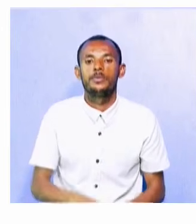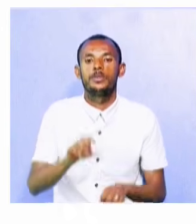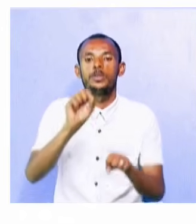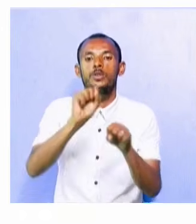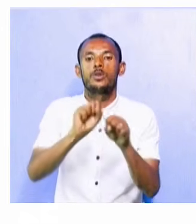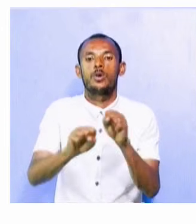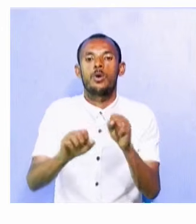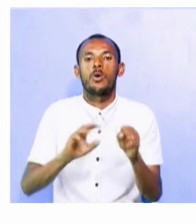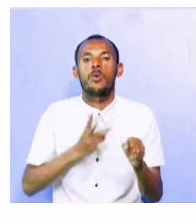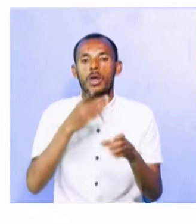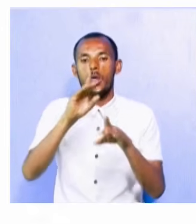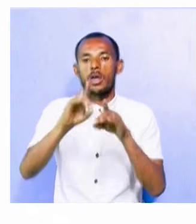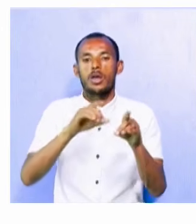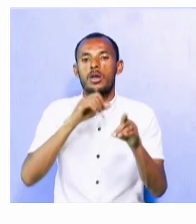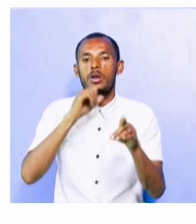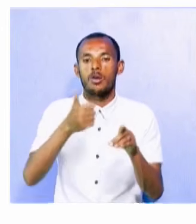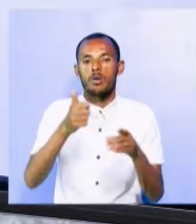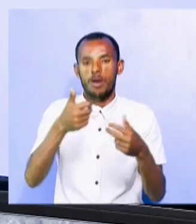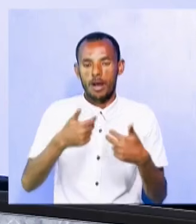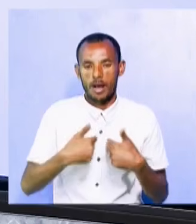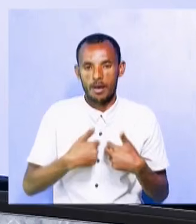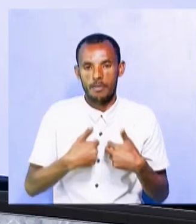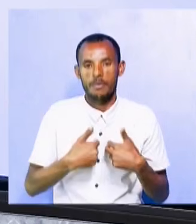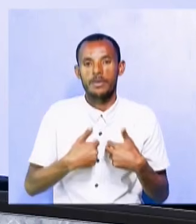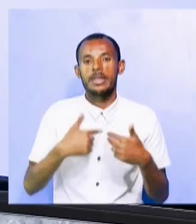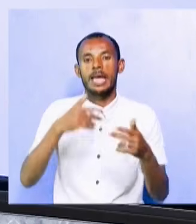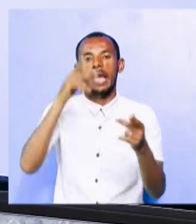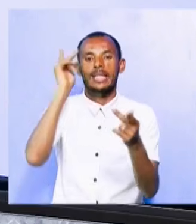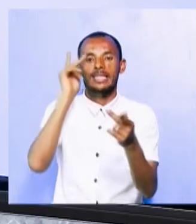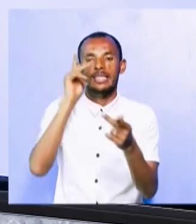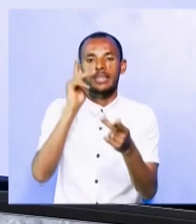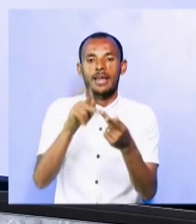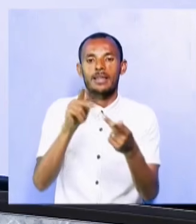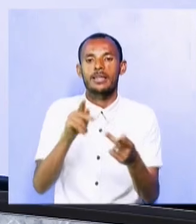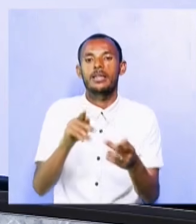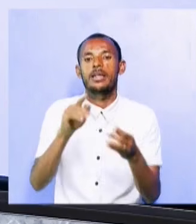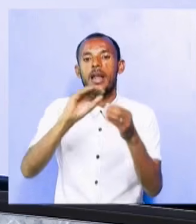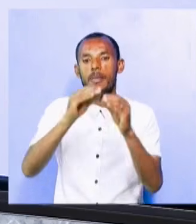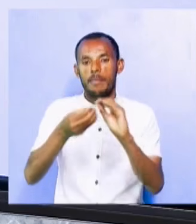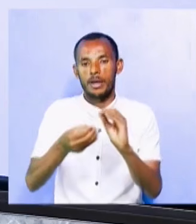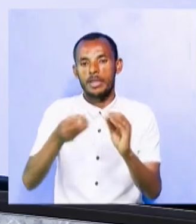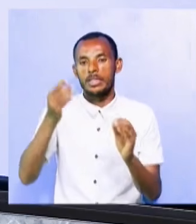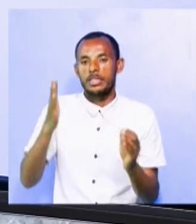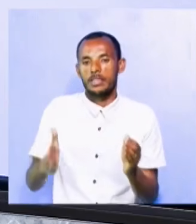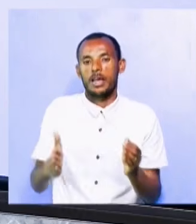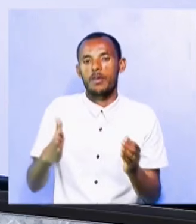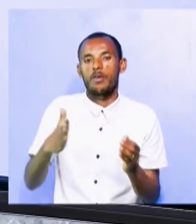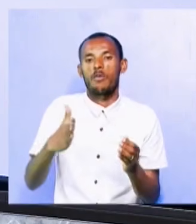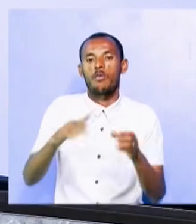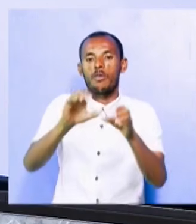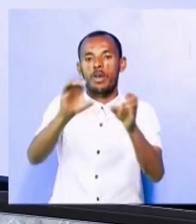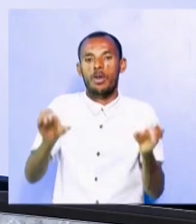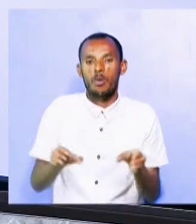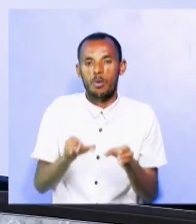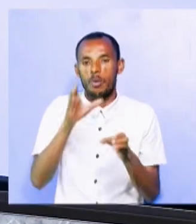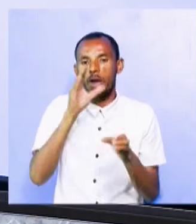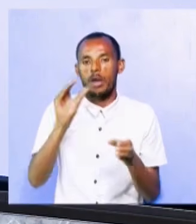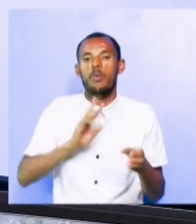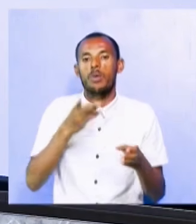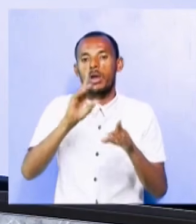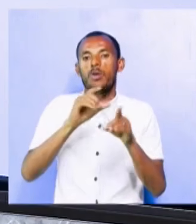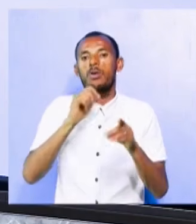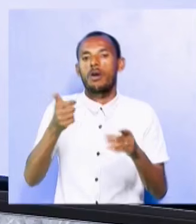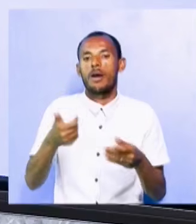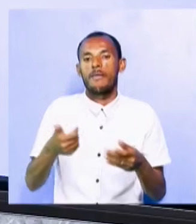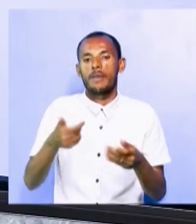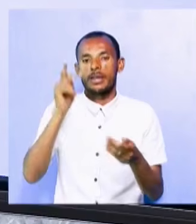So we don't have a certain exact number for the side of the cube, and we don't have a certain